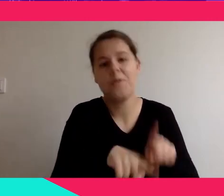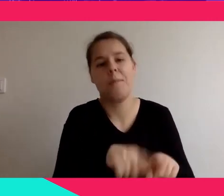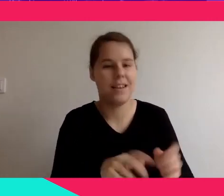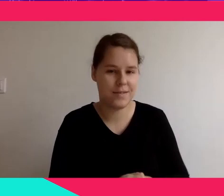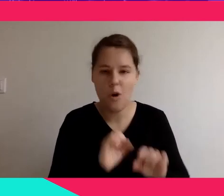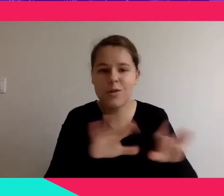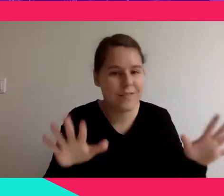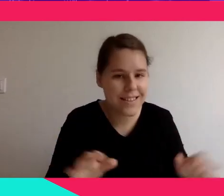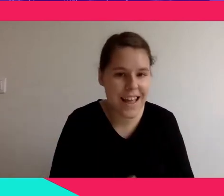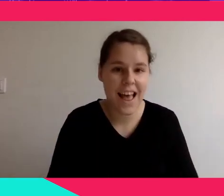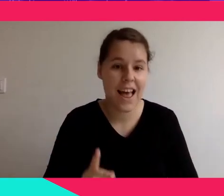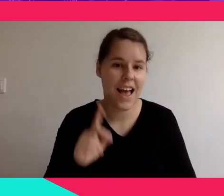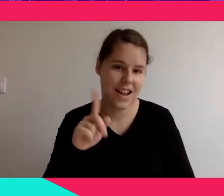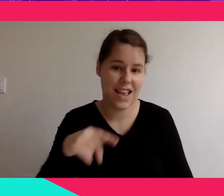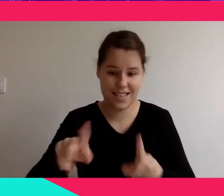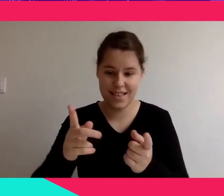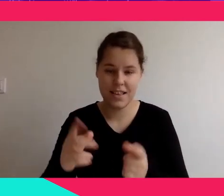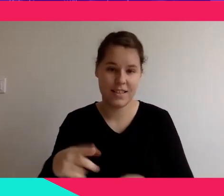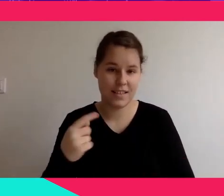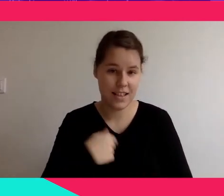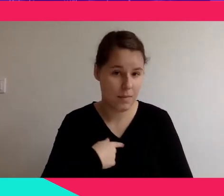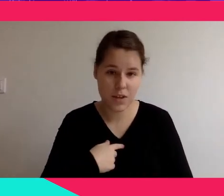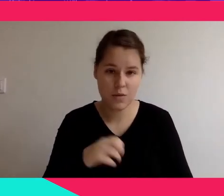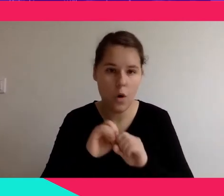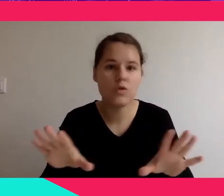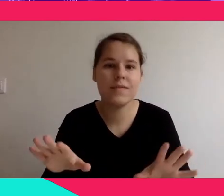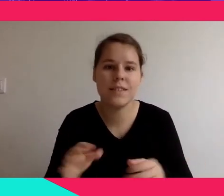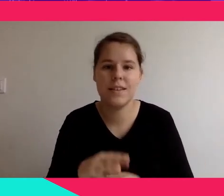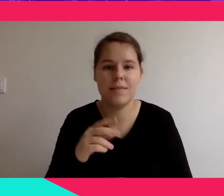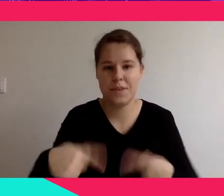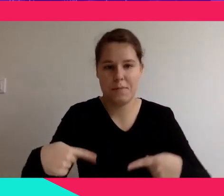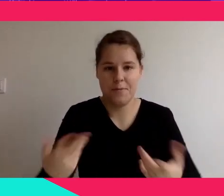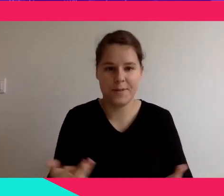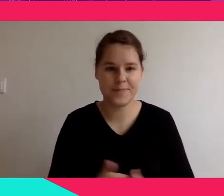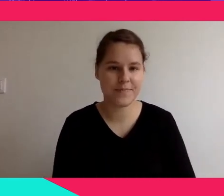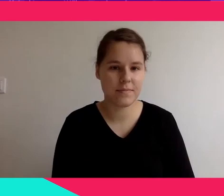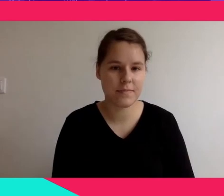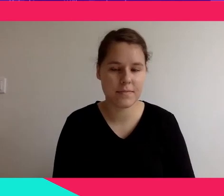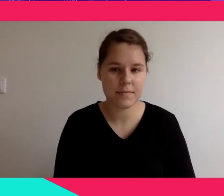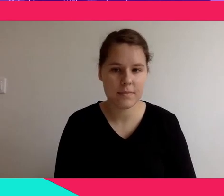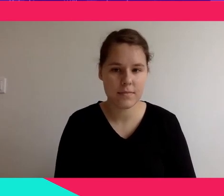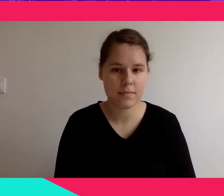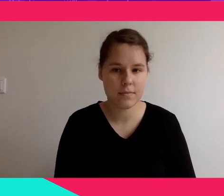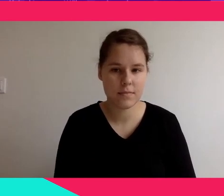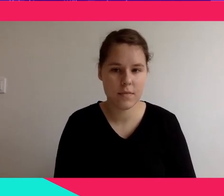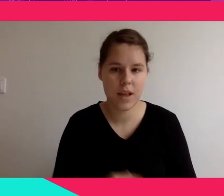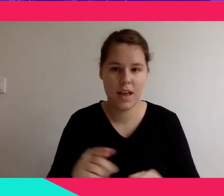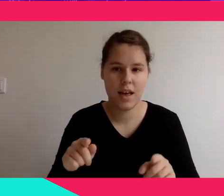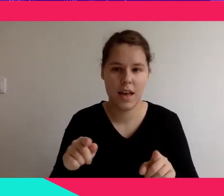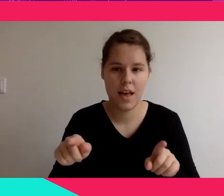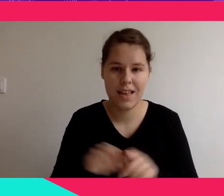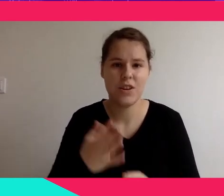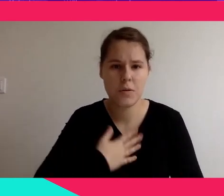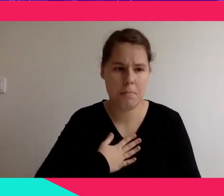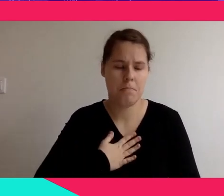It wasn't for me. And I have a background in art history, and I just realized that what you do in the way